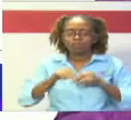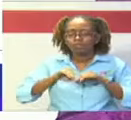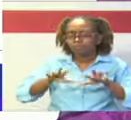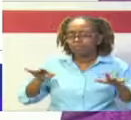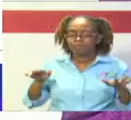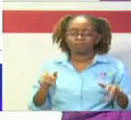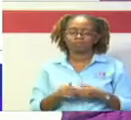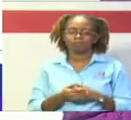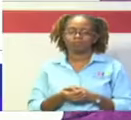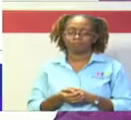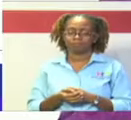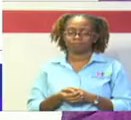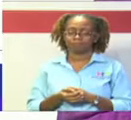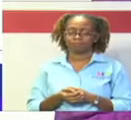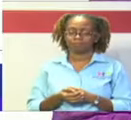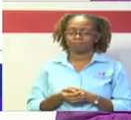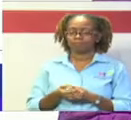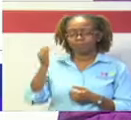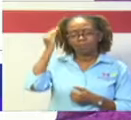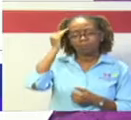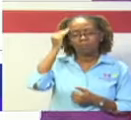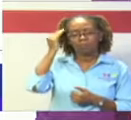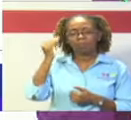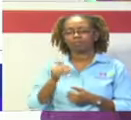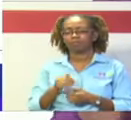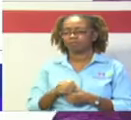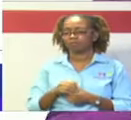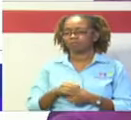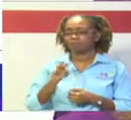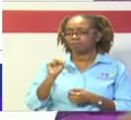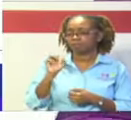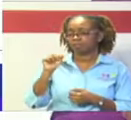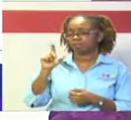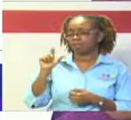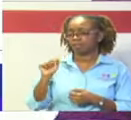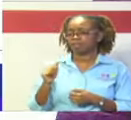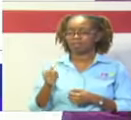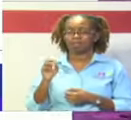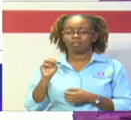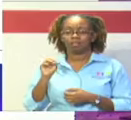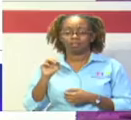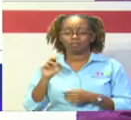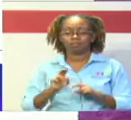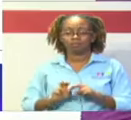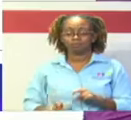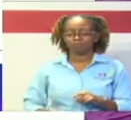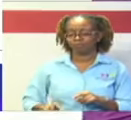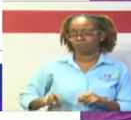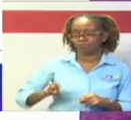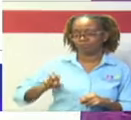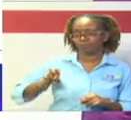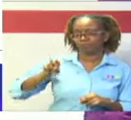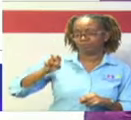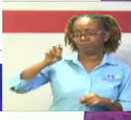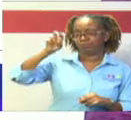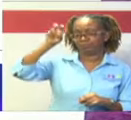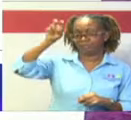up escalator, trying to go down an up escalator. Mm-hmm. And with Delta, that up escalator is moving faster than some of the other